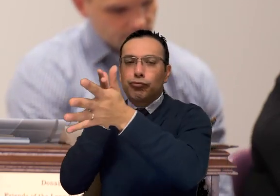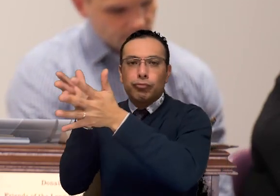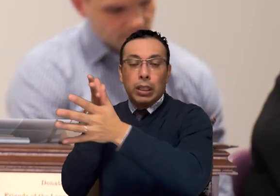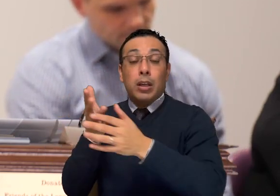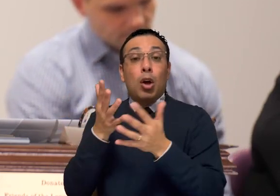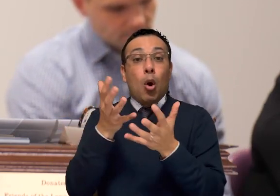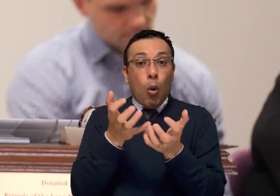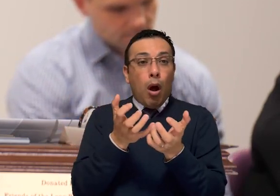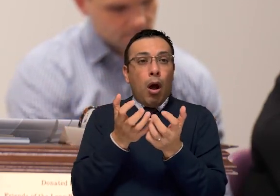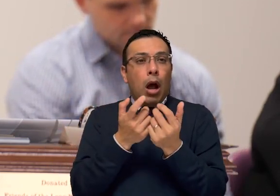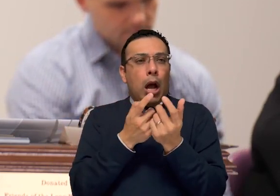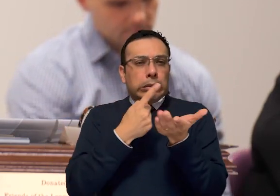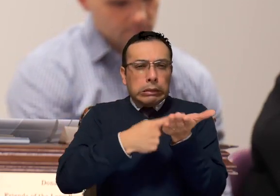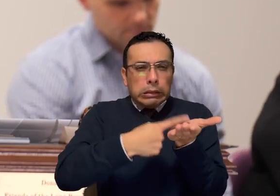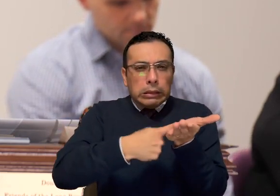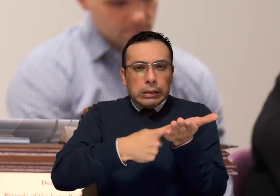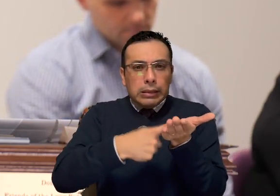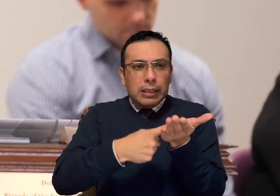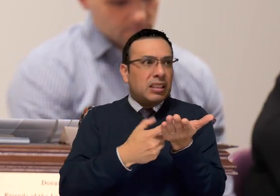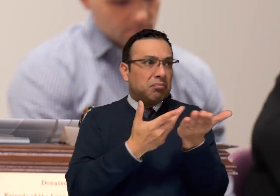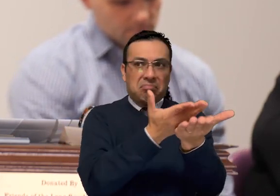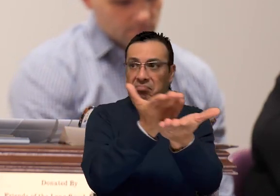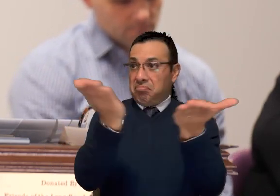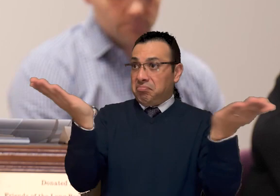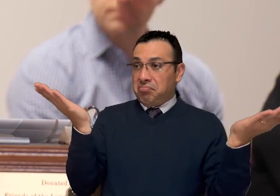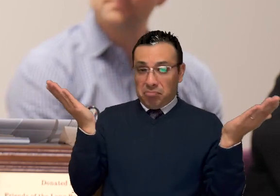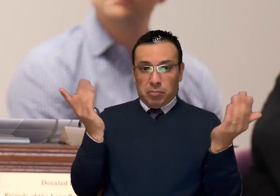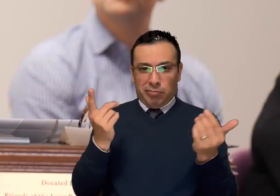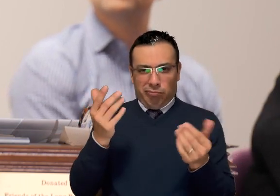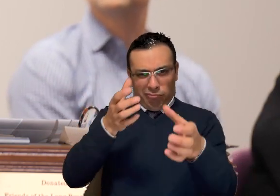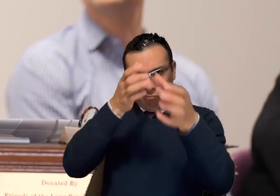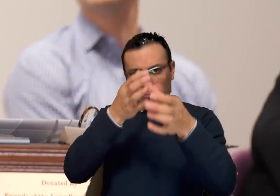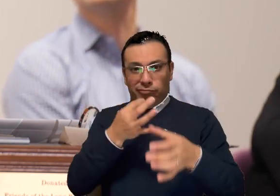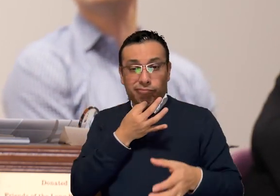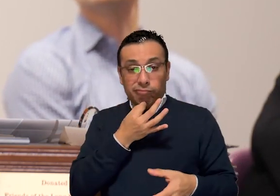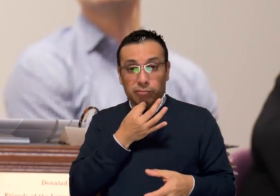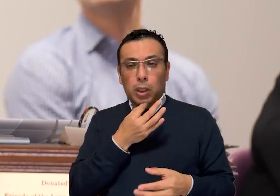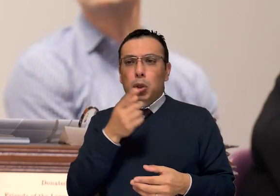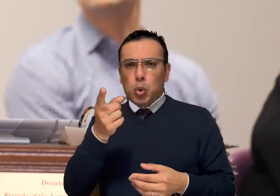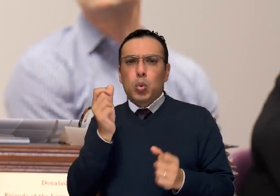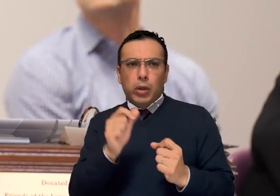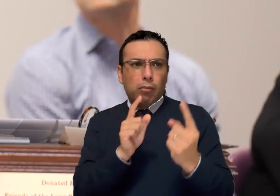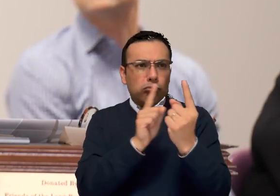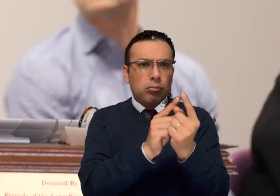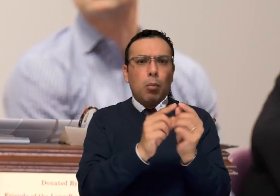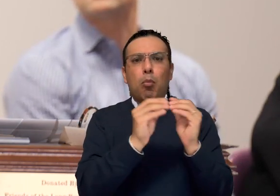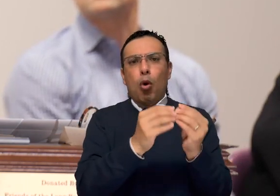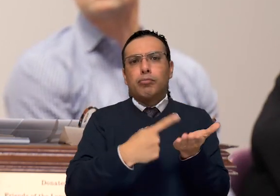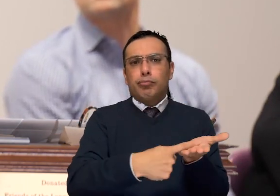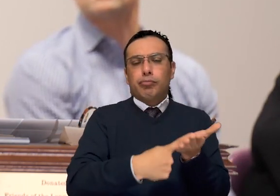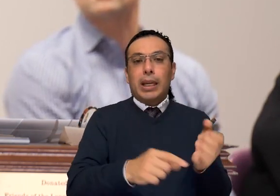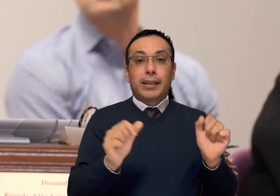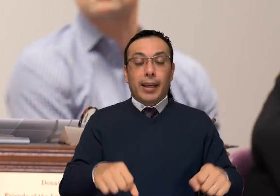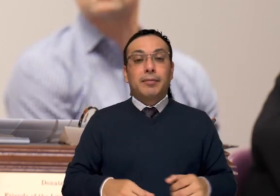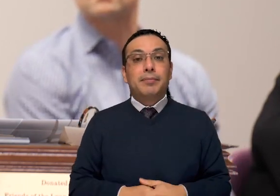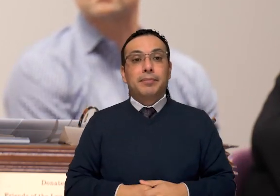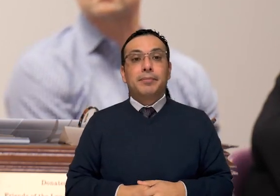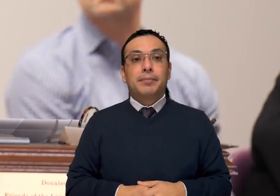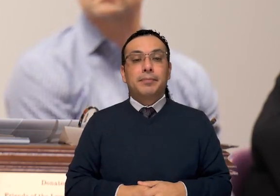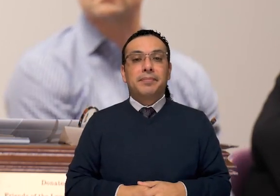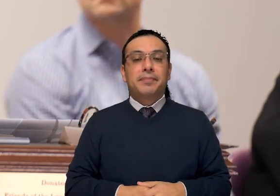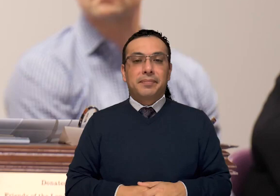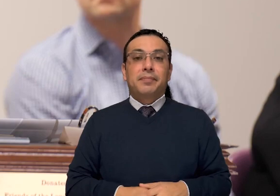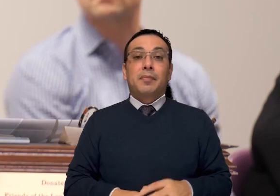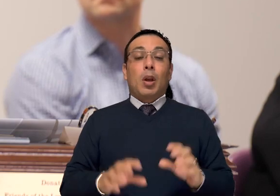matter experts, they will be there for further conversation. So we're going to end with